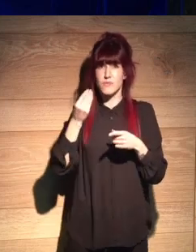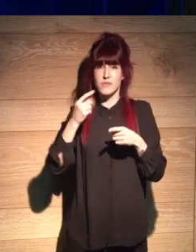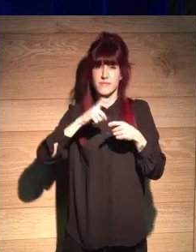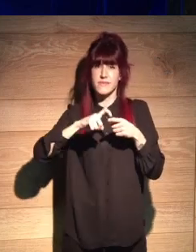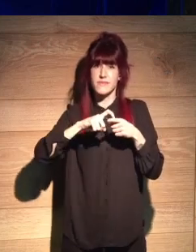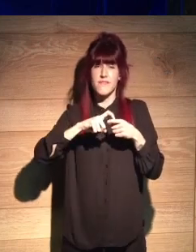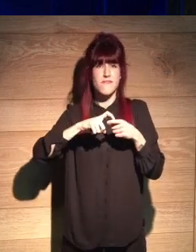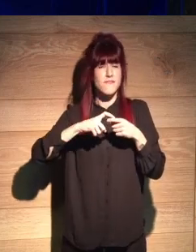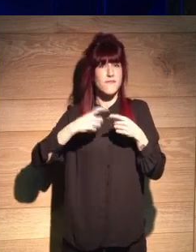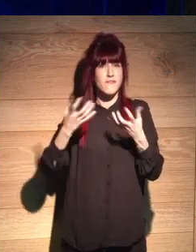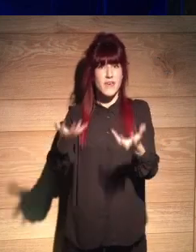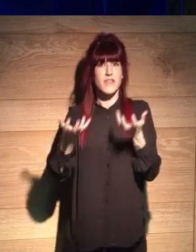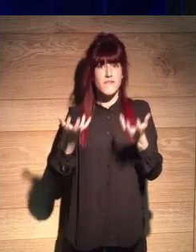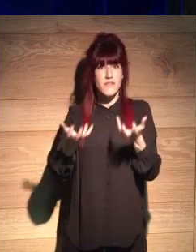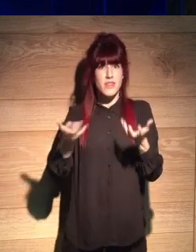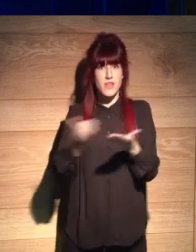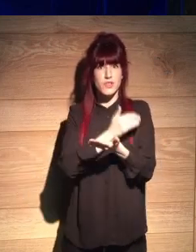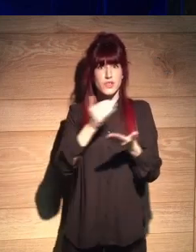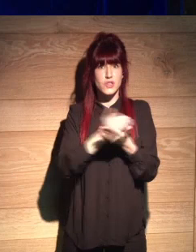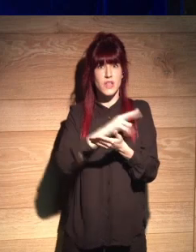of innovation outcome.